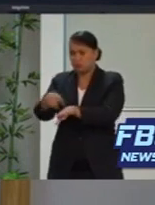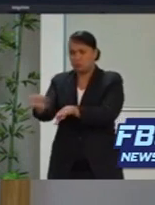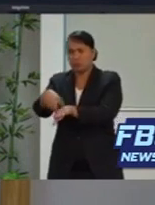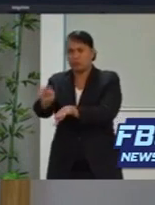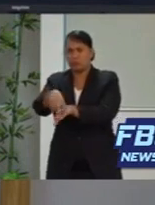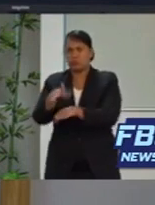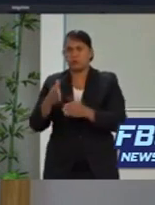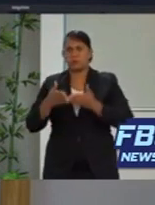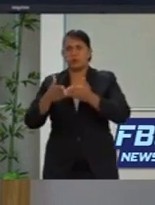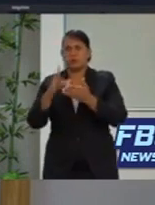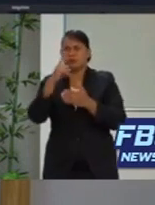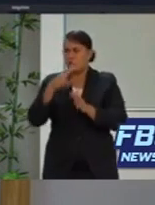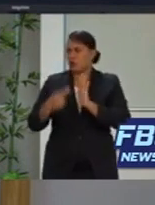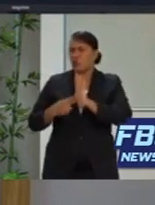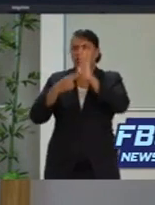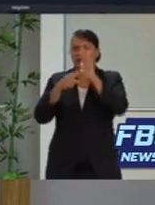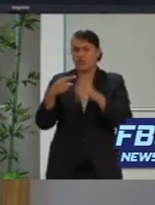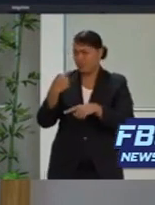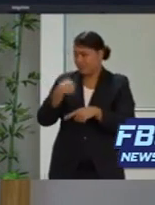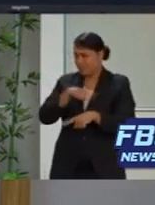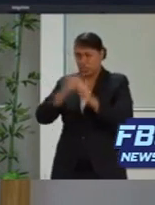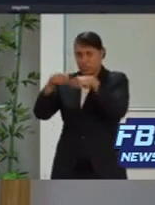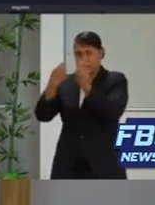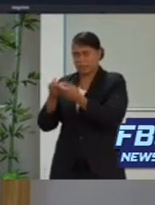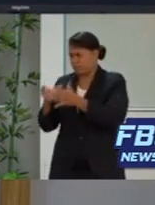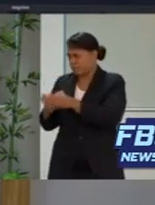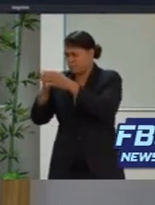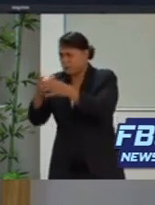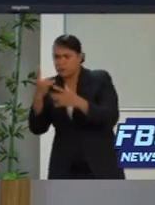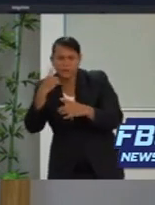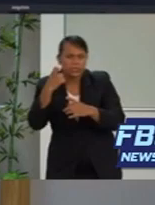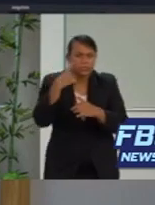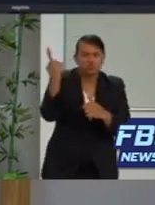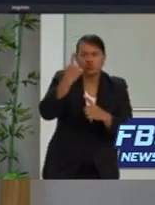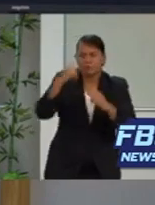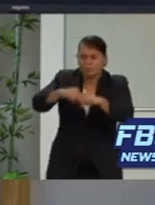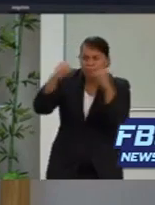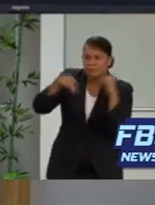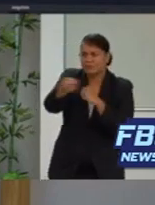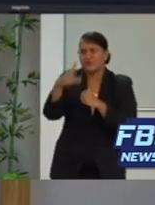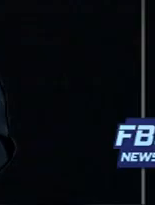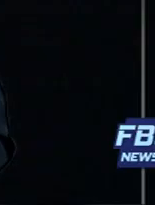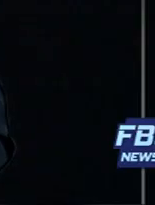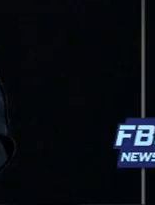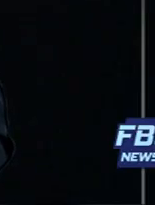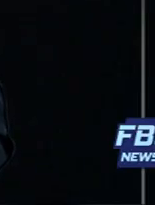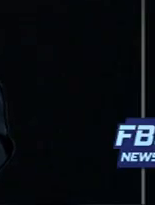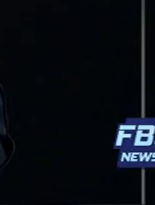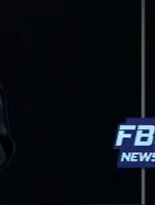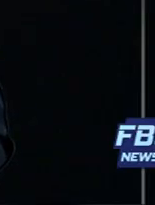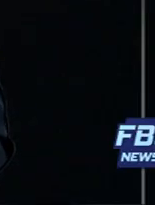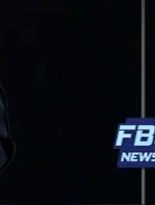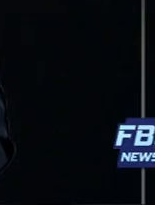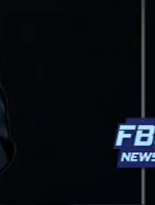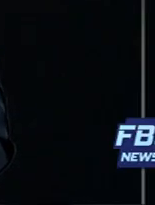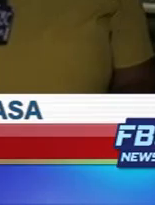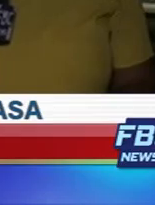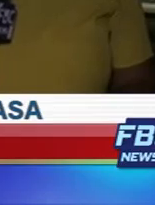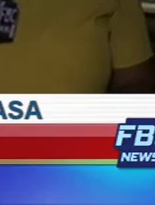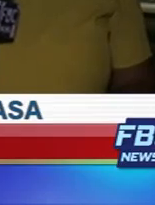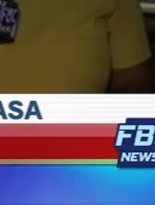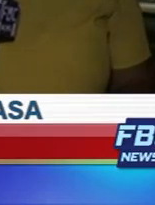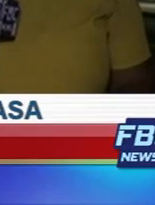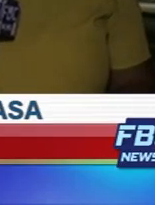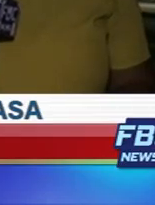in the north had to find. Majority of them were in the Maduata area, some in the Kundrob and also in Tabiuni. And we cross live to the north